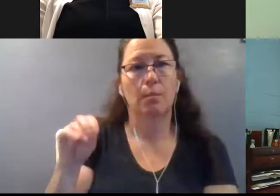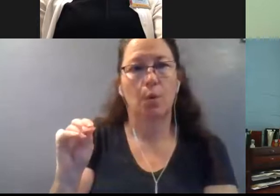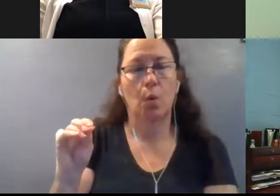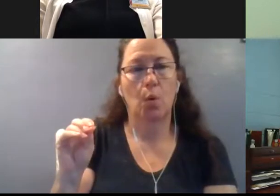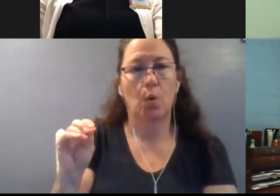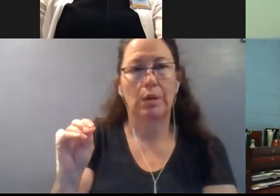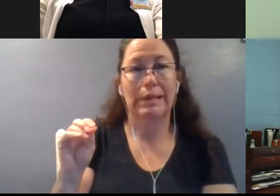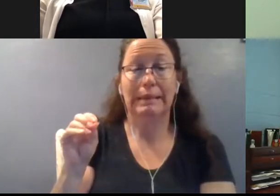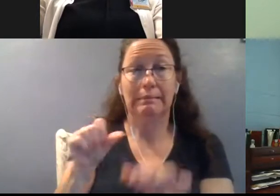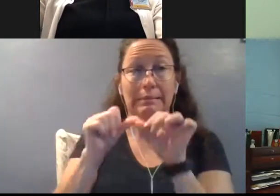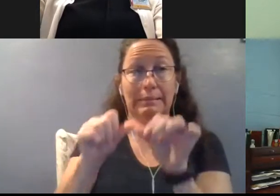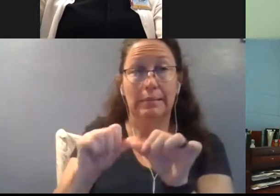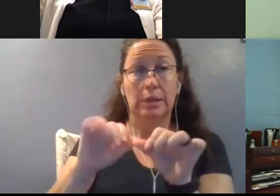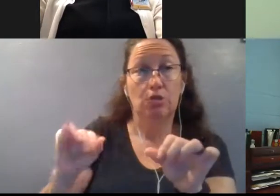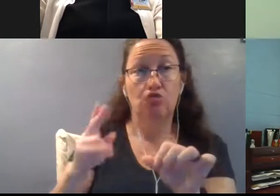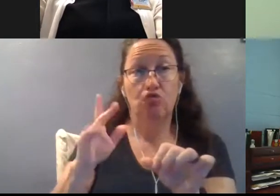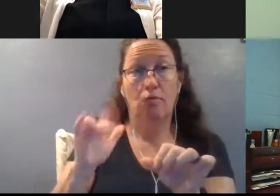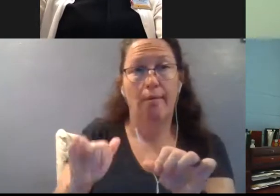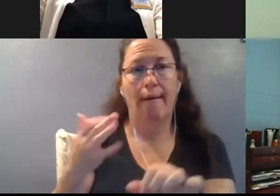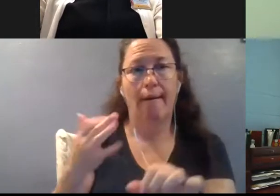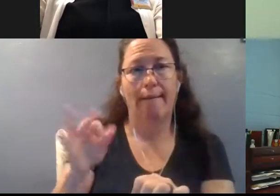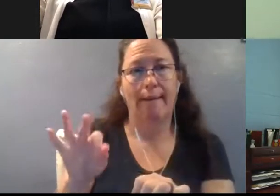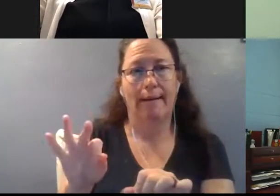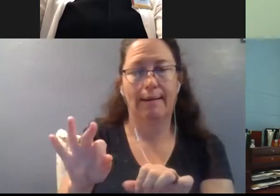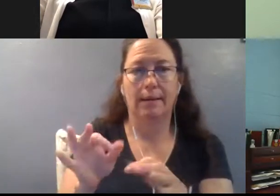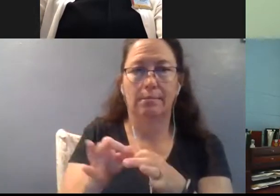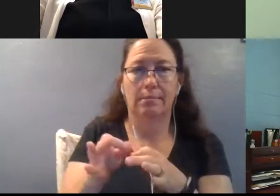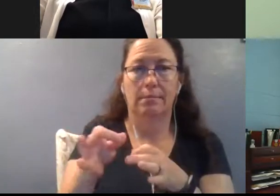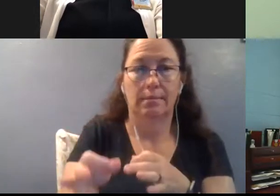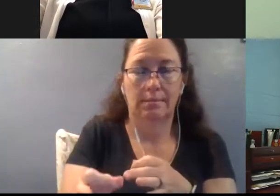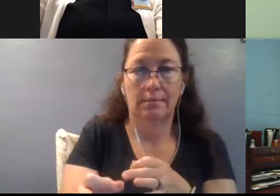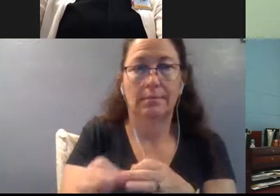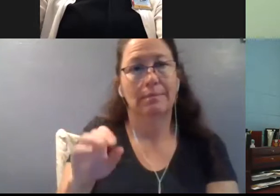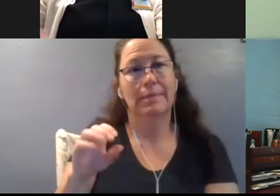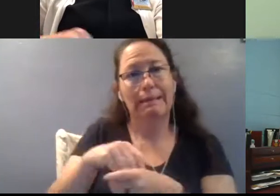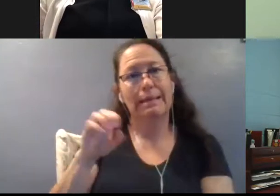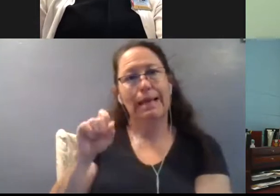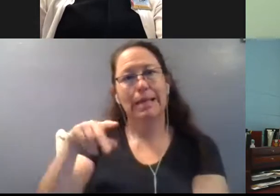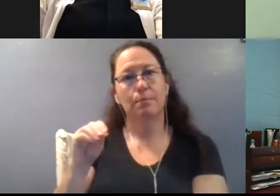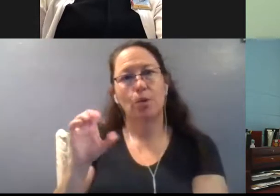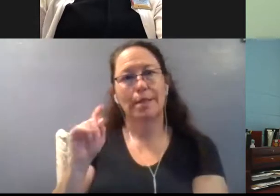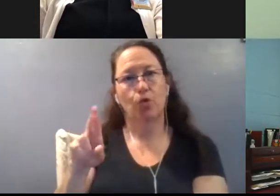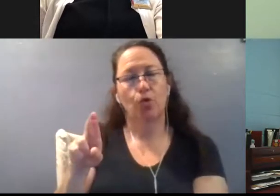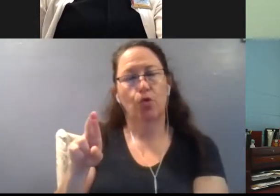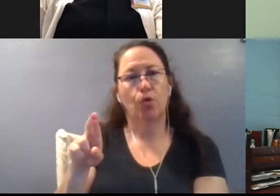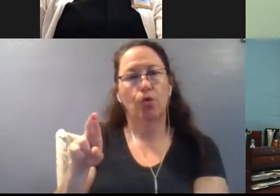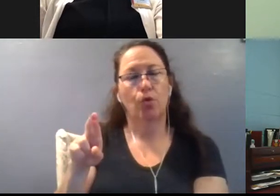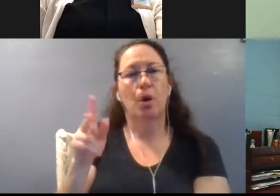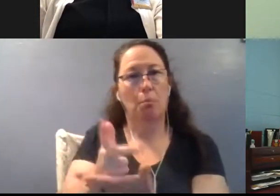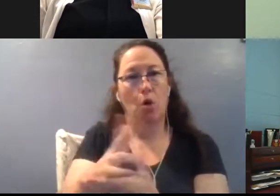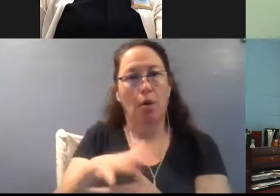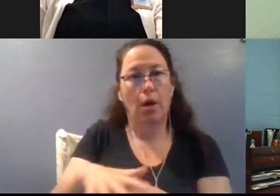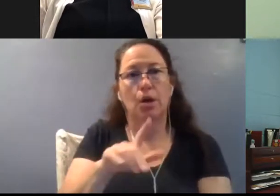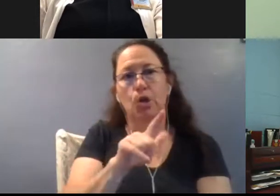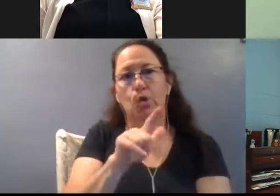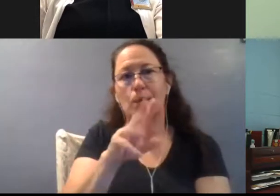through Sunday, July 19th. This site is at the Expo Center parking lot at 2621 4th Avenue in